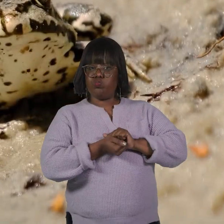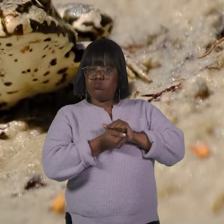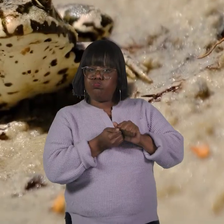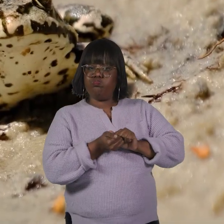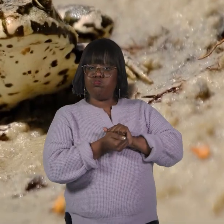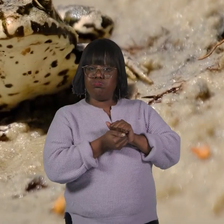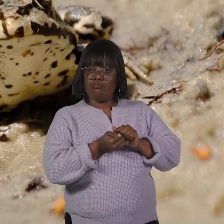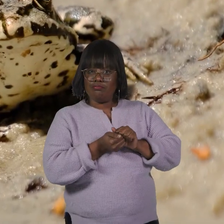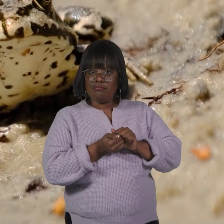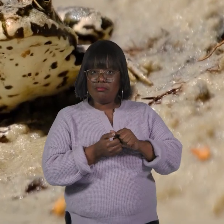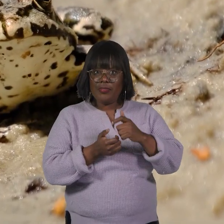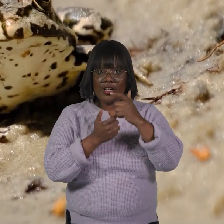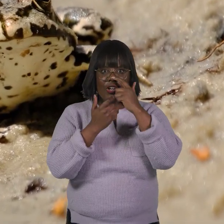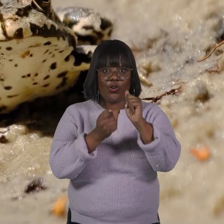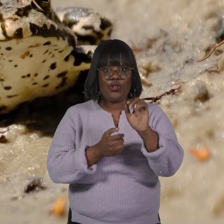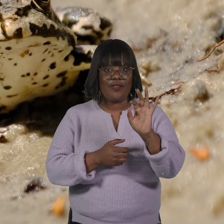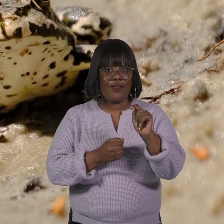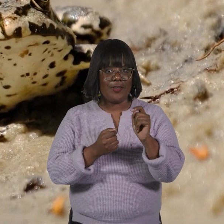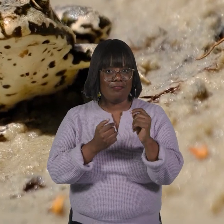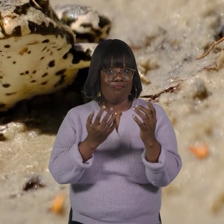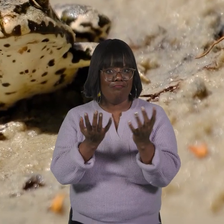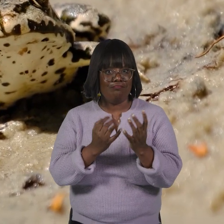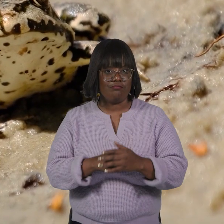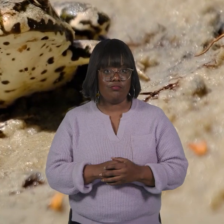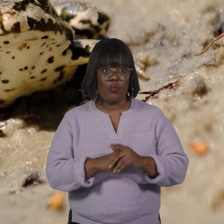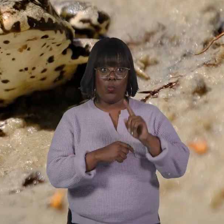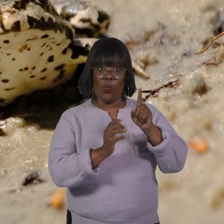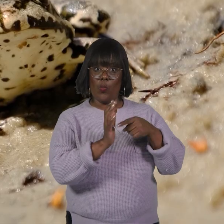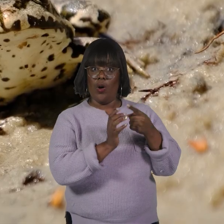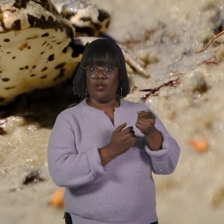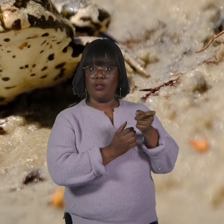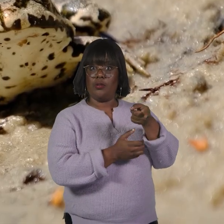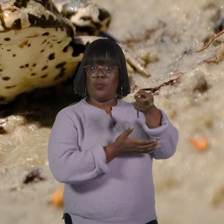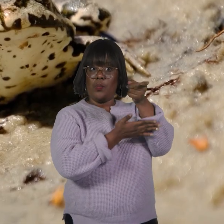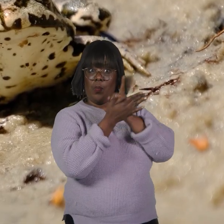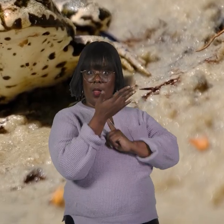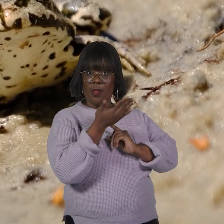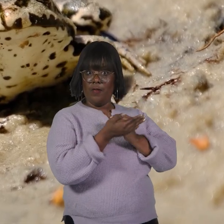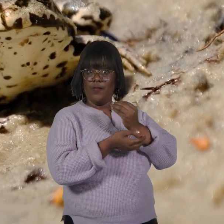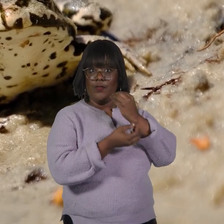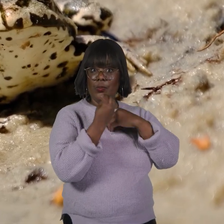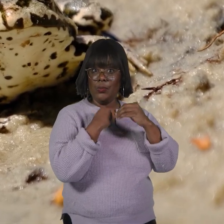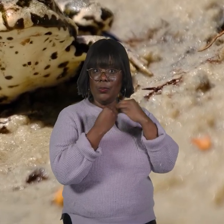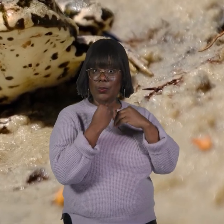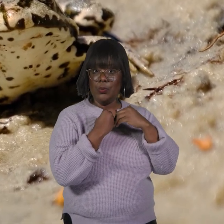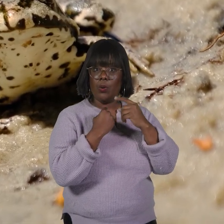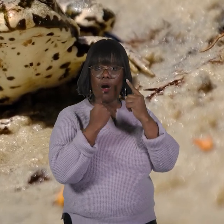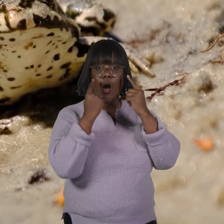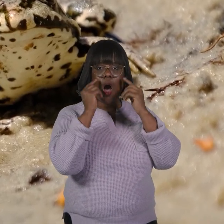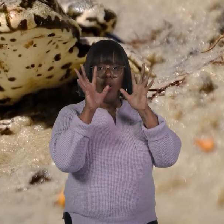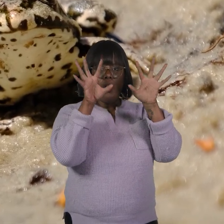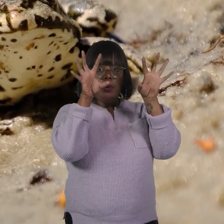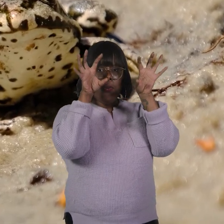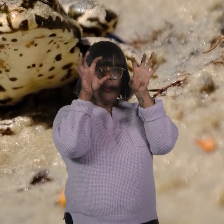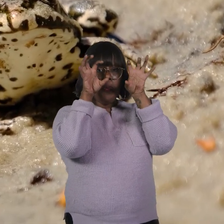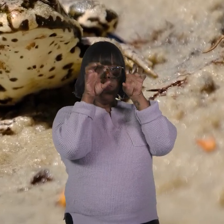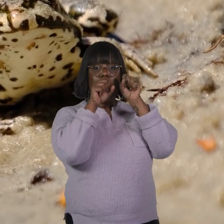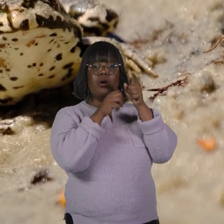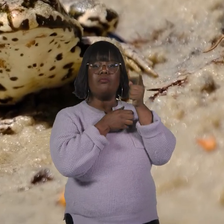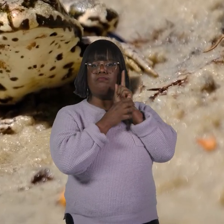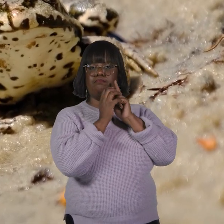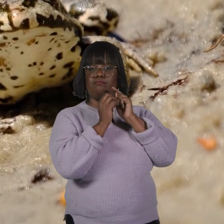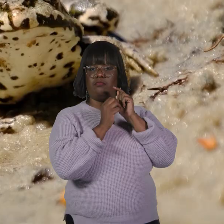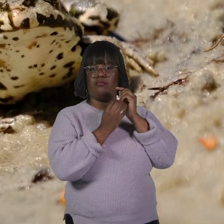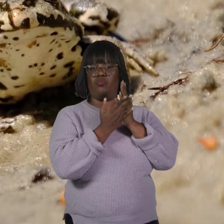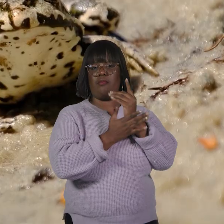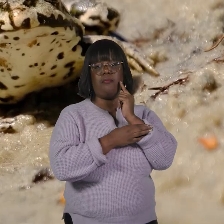Here is an interesting fact. When a frog swallows food, it pulls its eyes down into the roof of